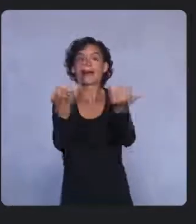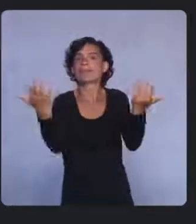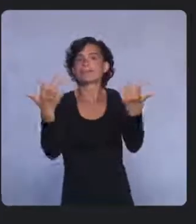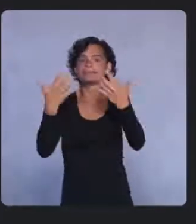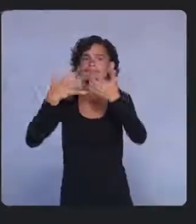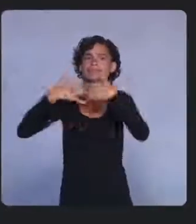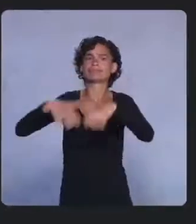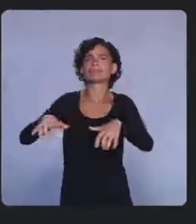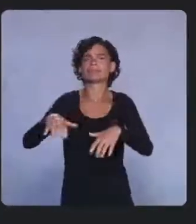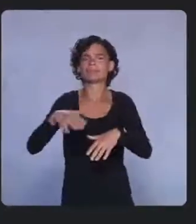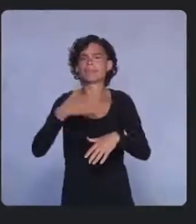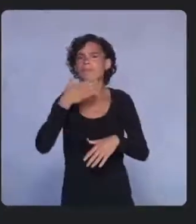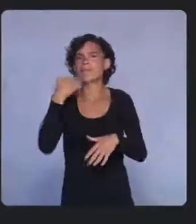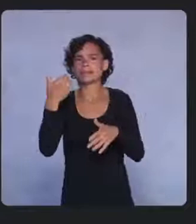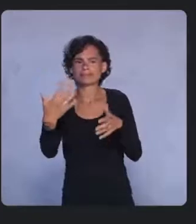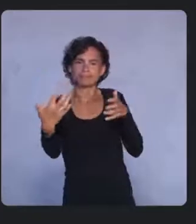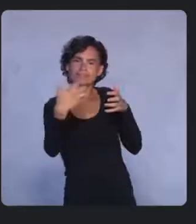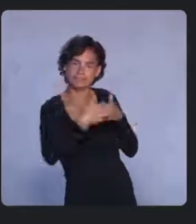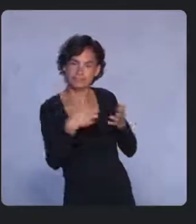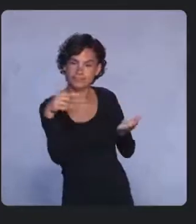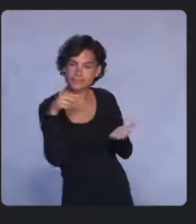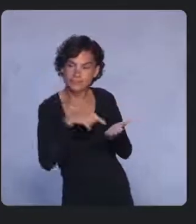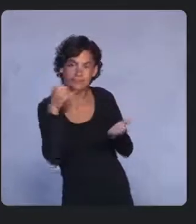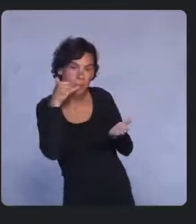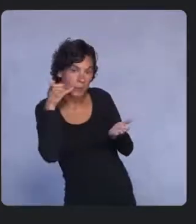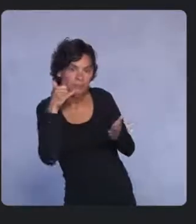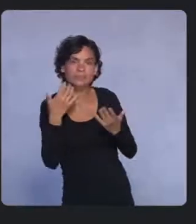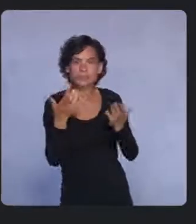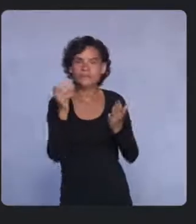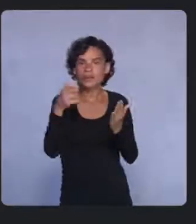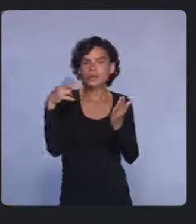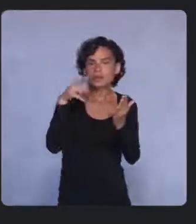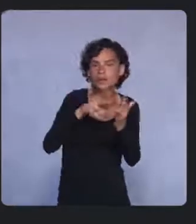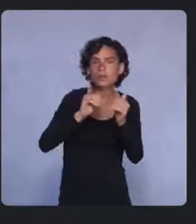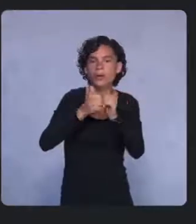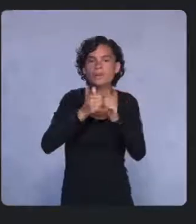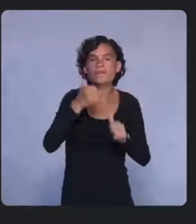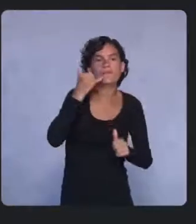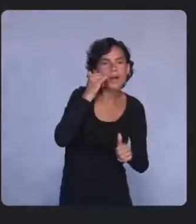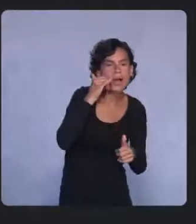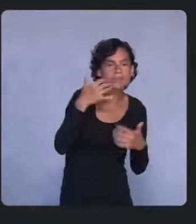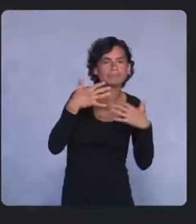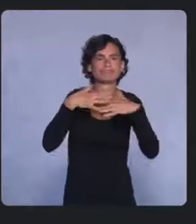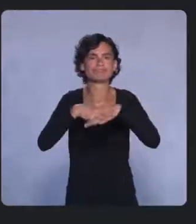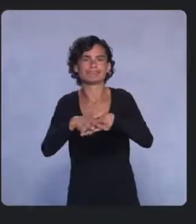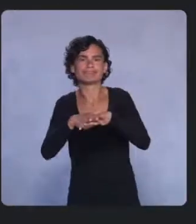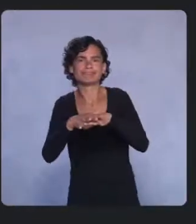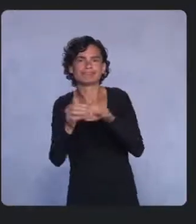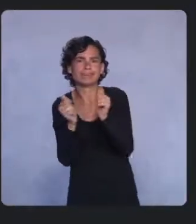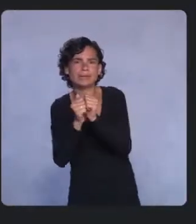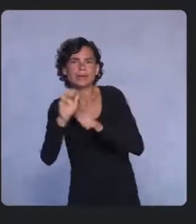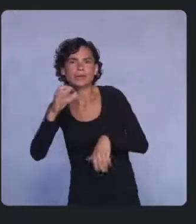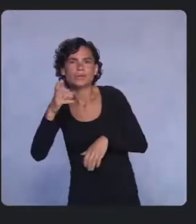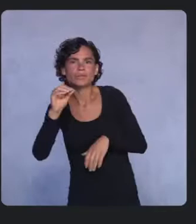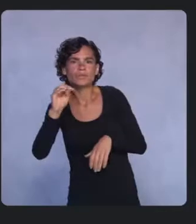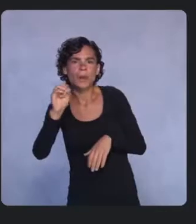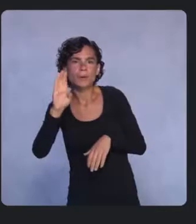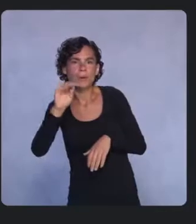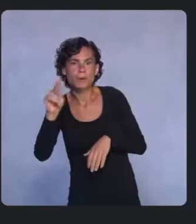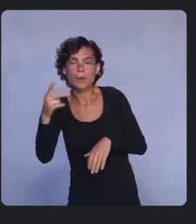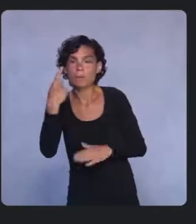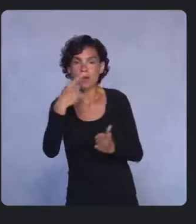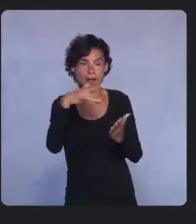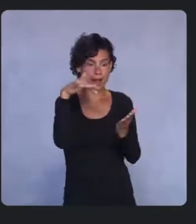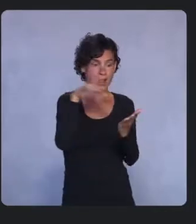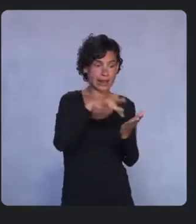together. Let's start by looking at how your phone works with your Chromebook. With a single tap, you can unlock and sign into